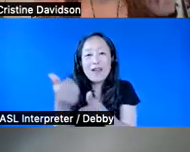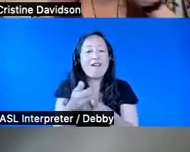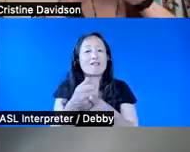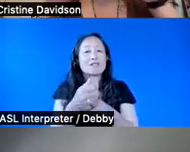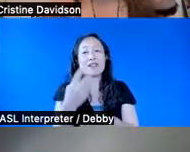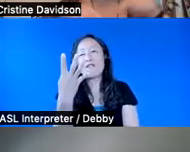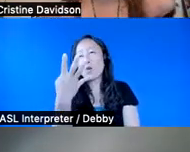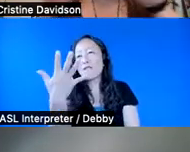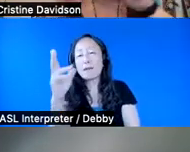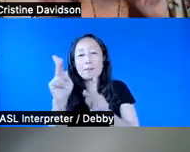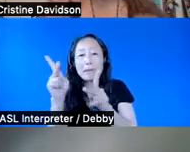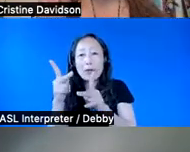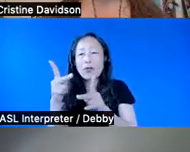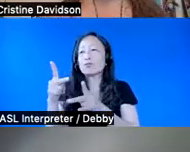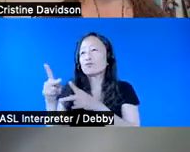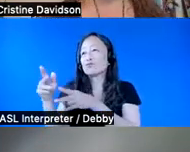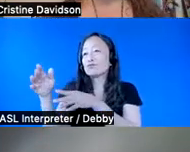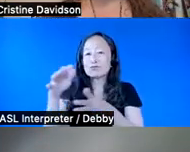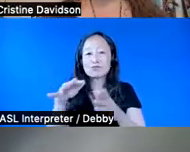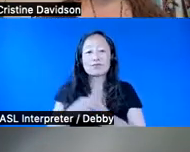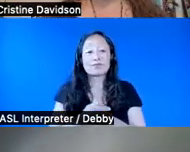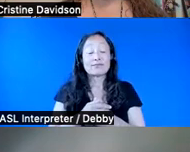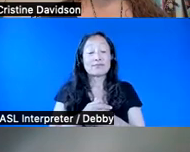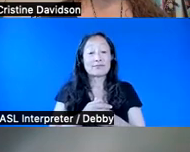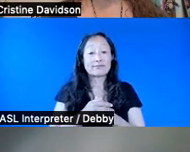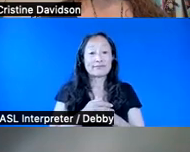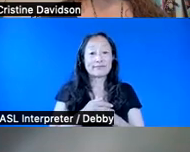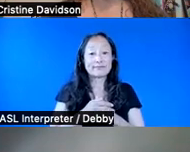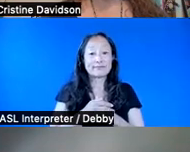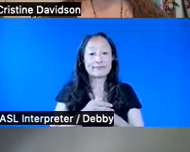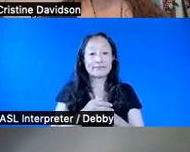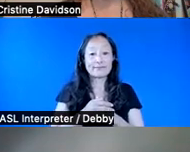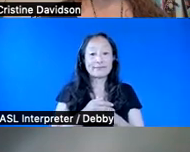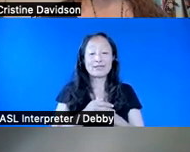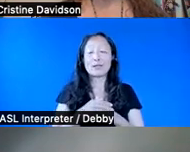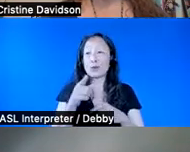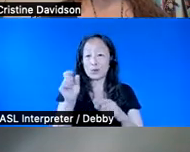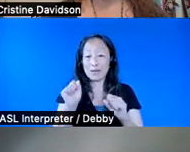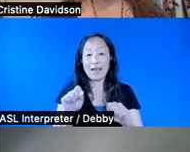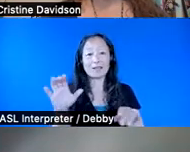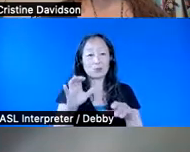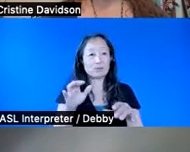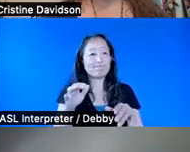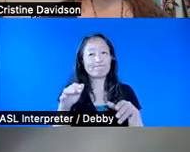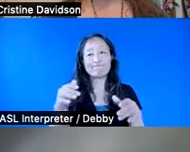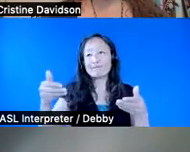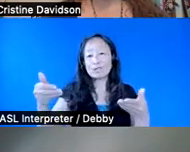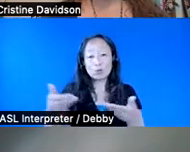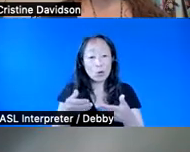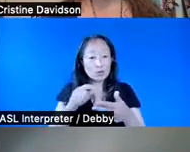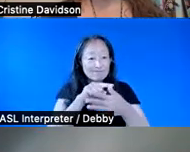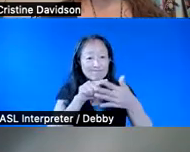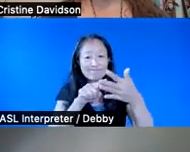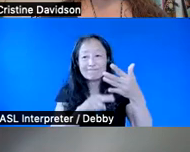5 people in it. And so do this little introduction. Tell folks who you are, where